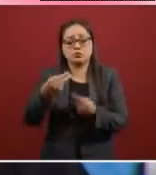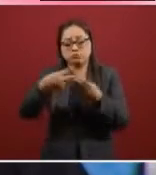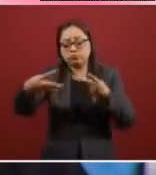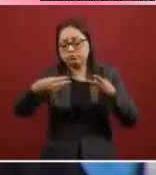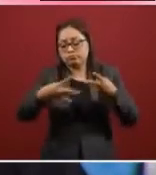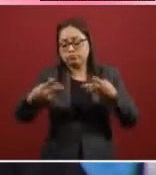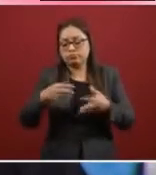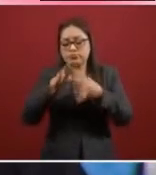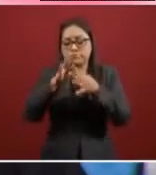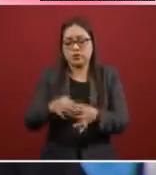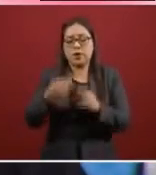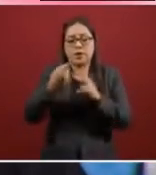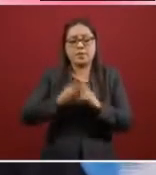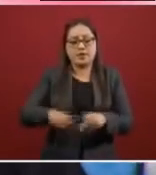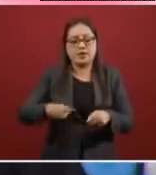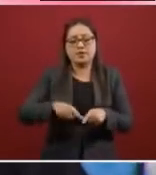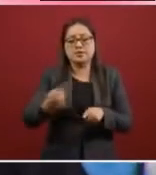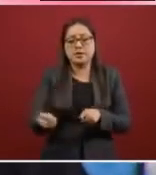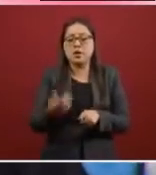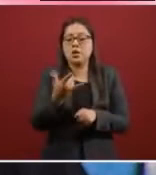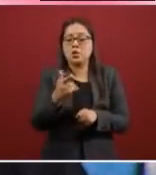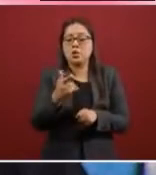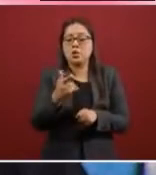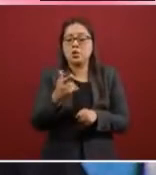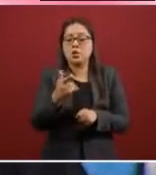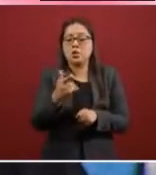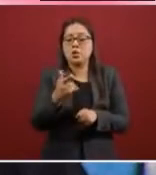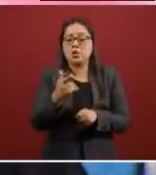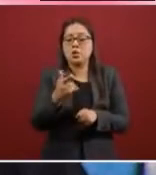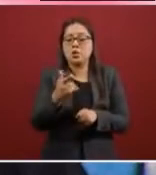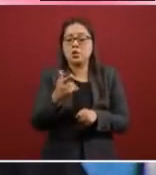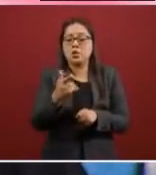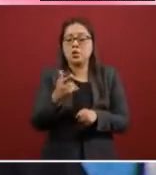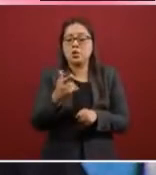instrumentación dentro like del segundo semestre.